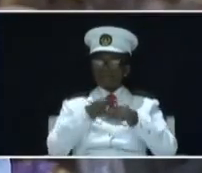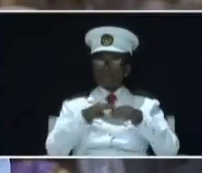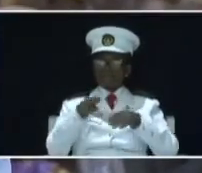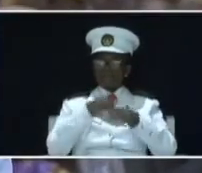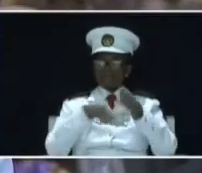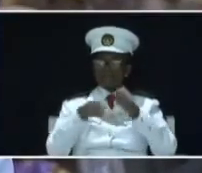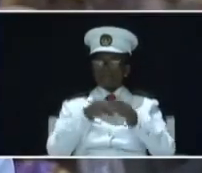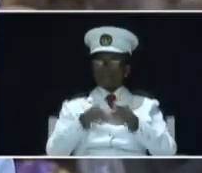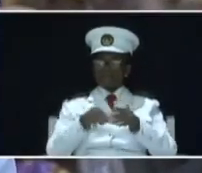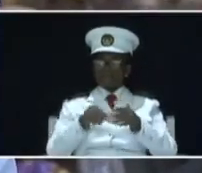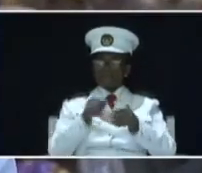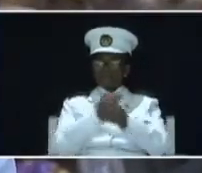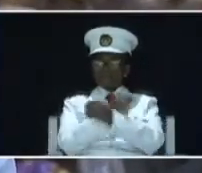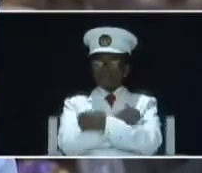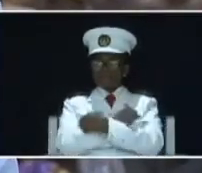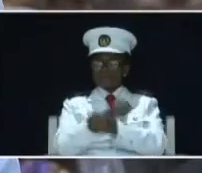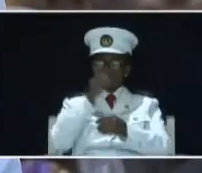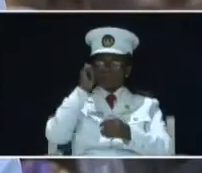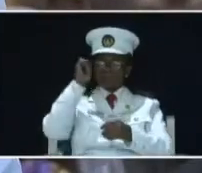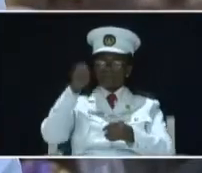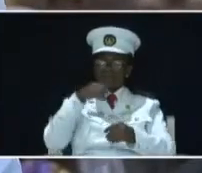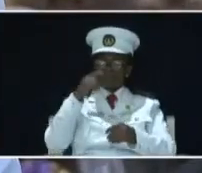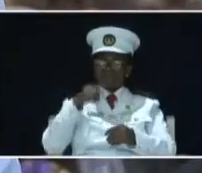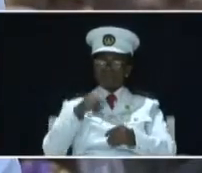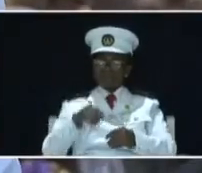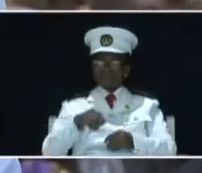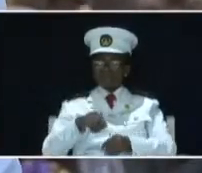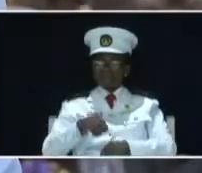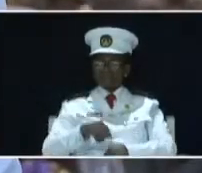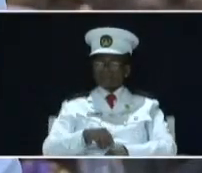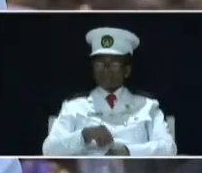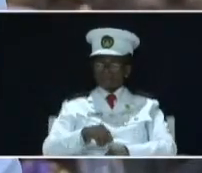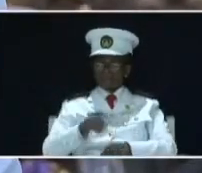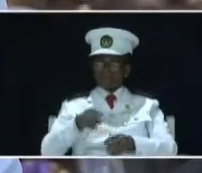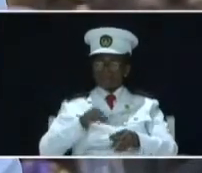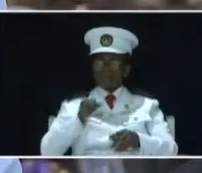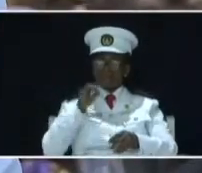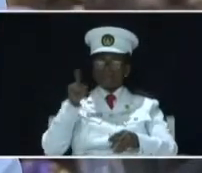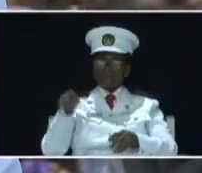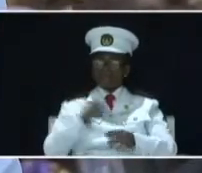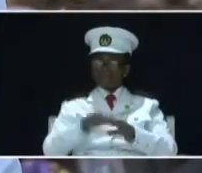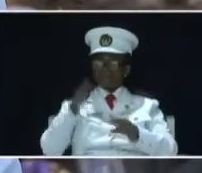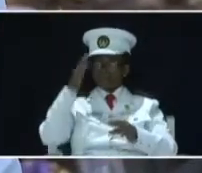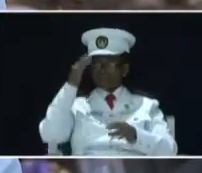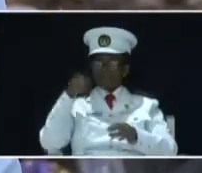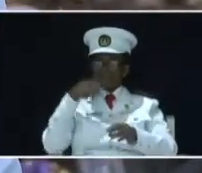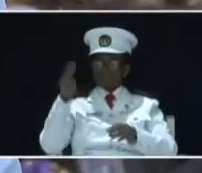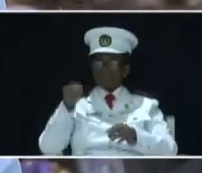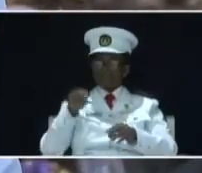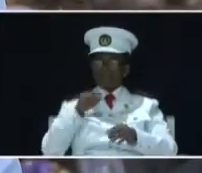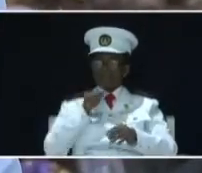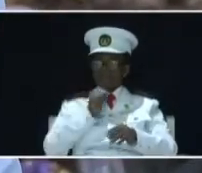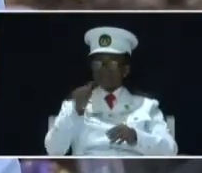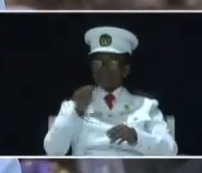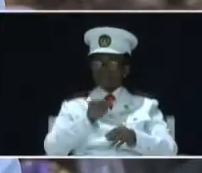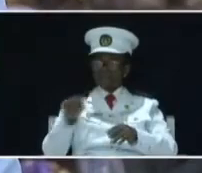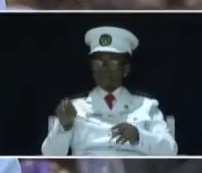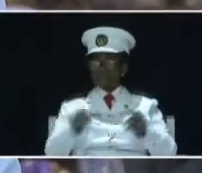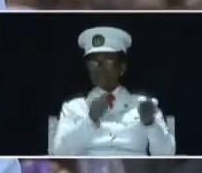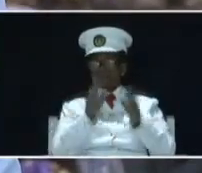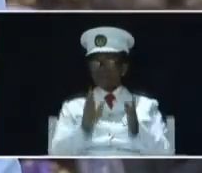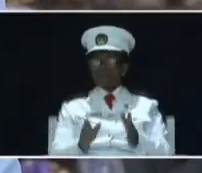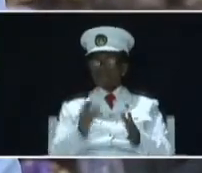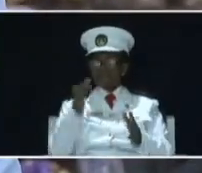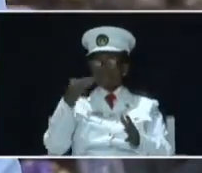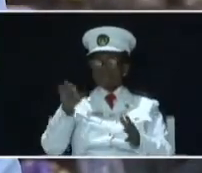you don't know who I am. I am a partner of the consuming fire. And he gave them